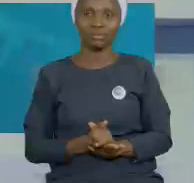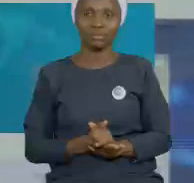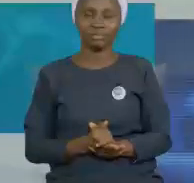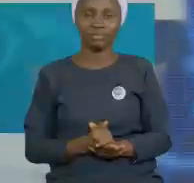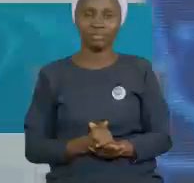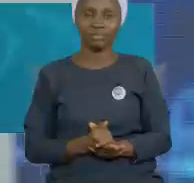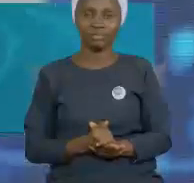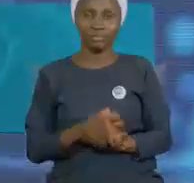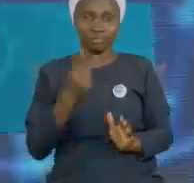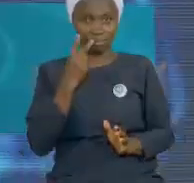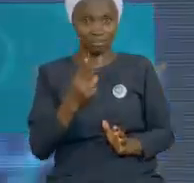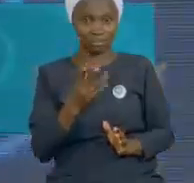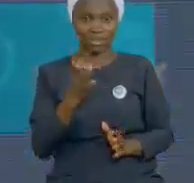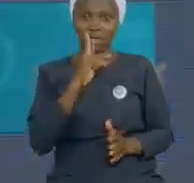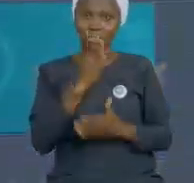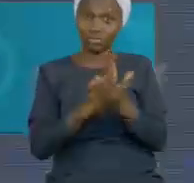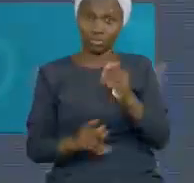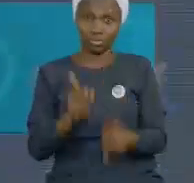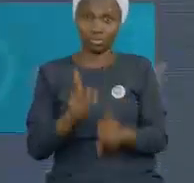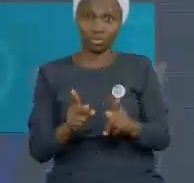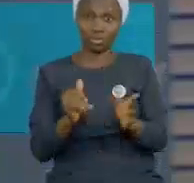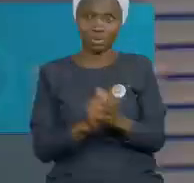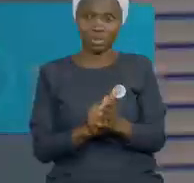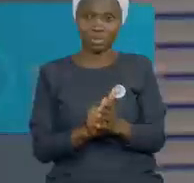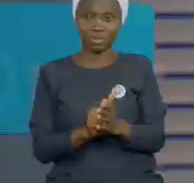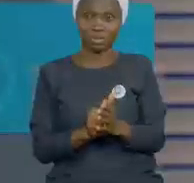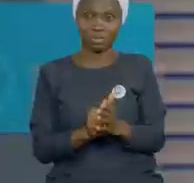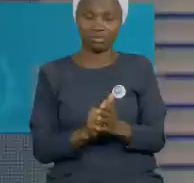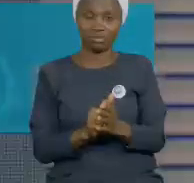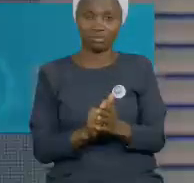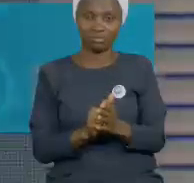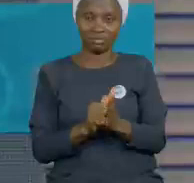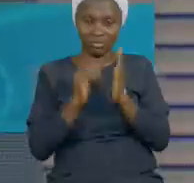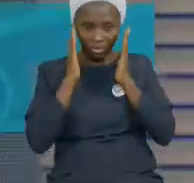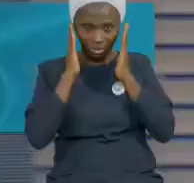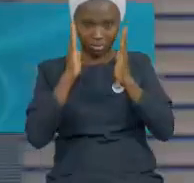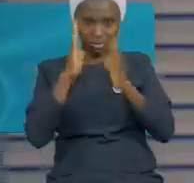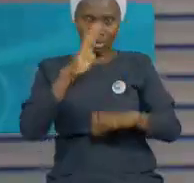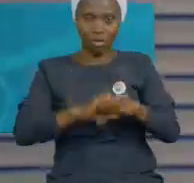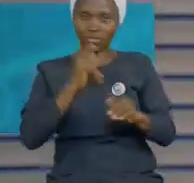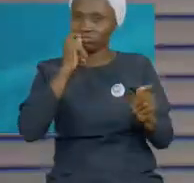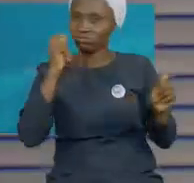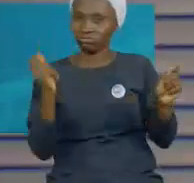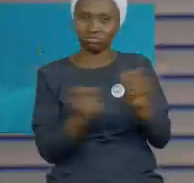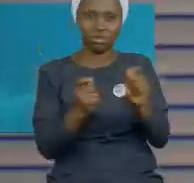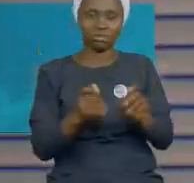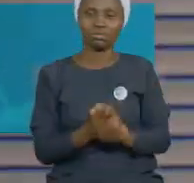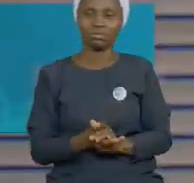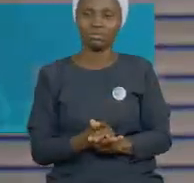You see, there are people that major on retaliation.